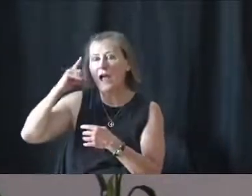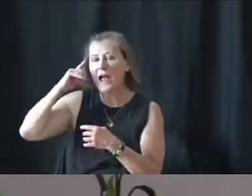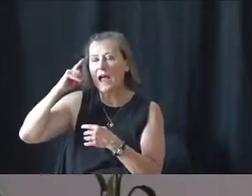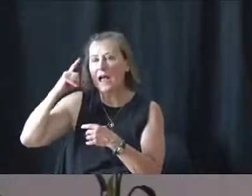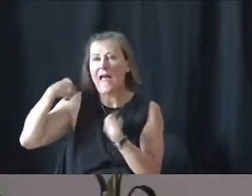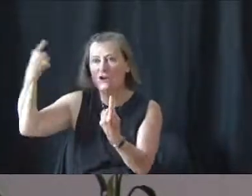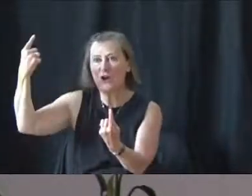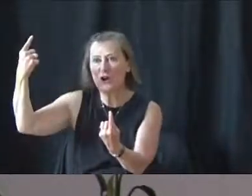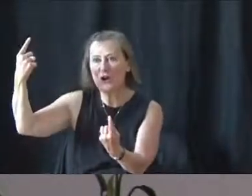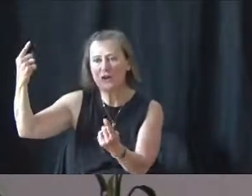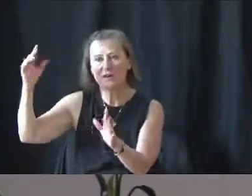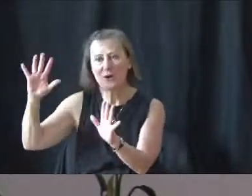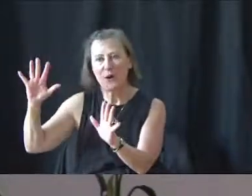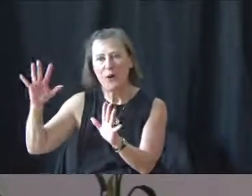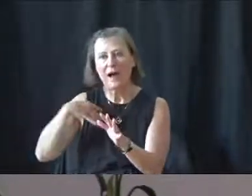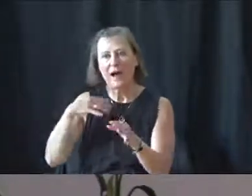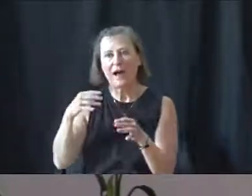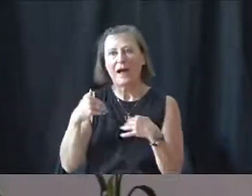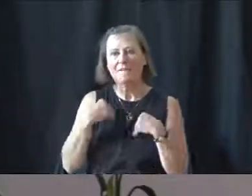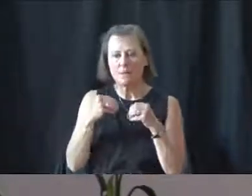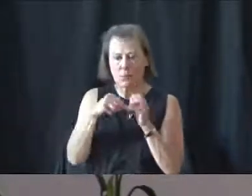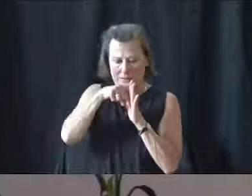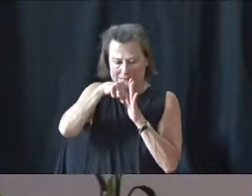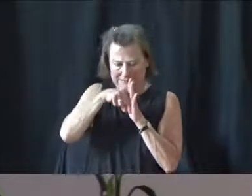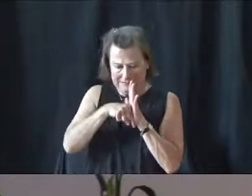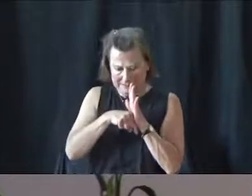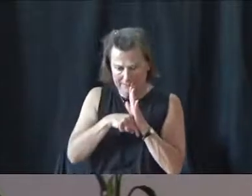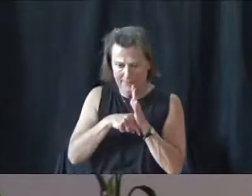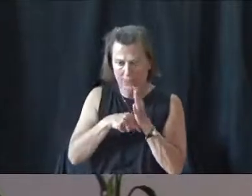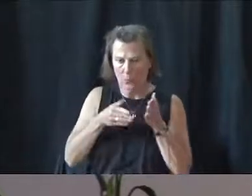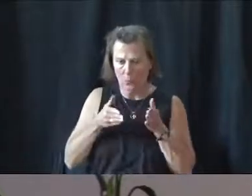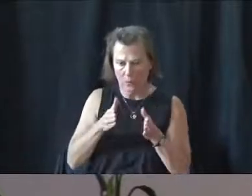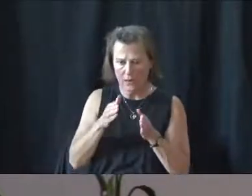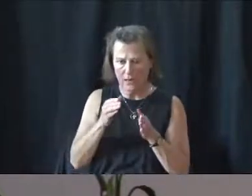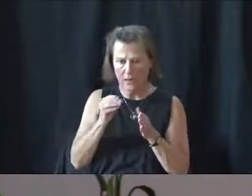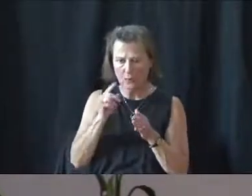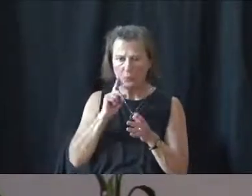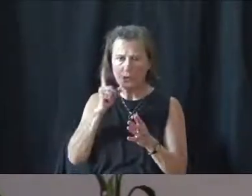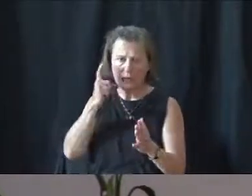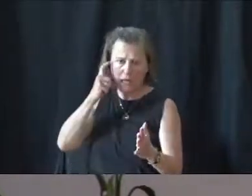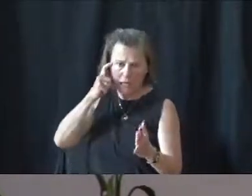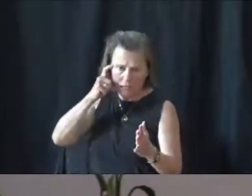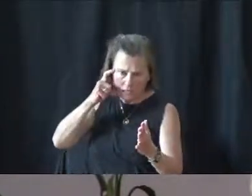I took with me a deeper capacity for bearing witness to music.